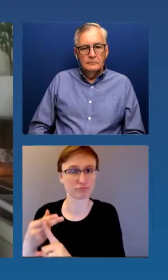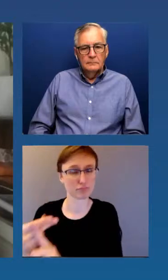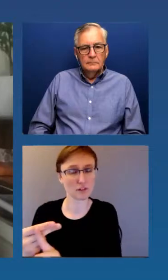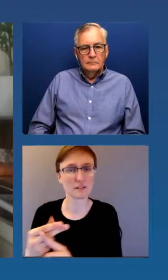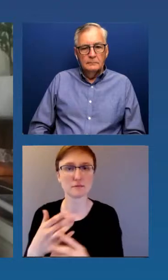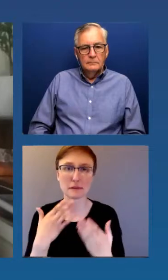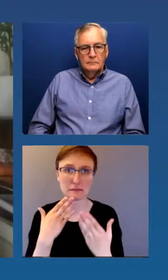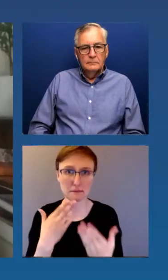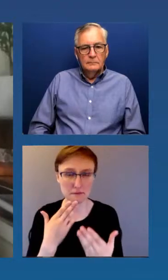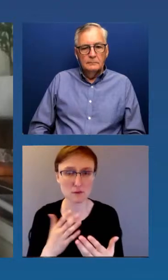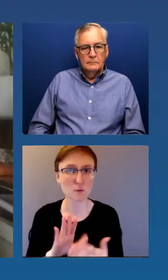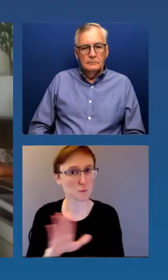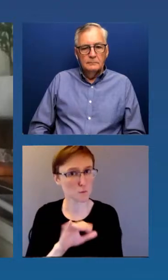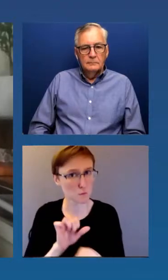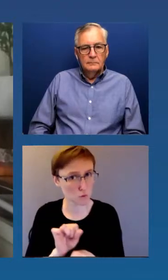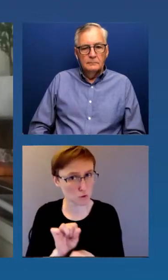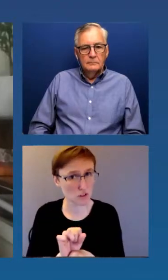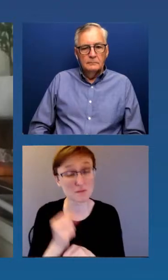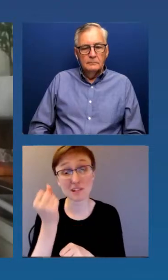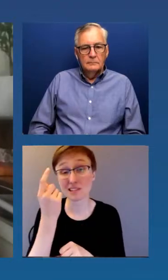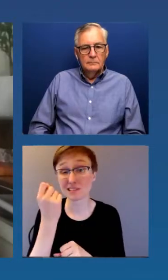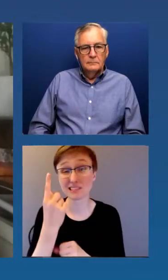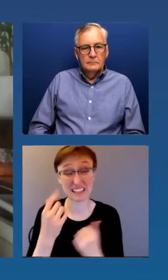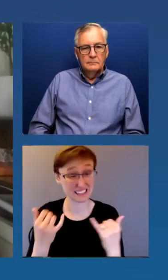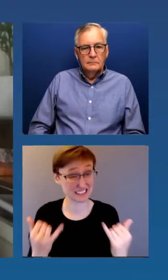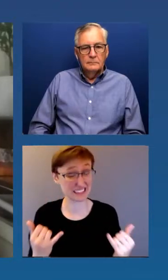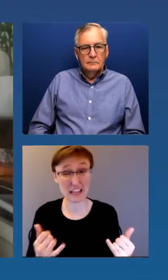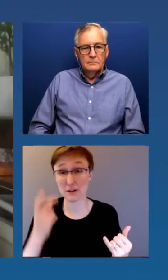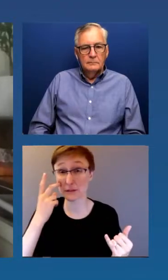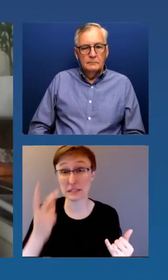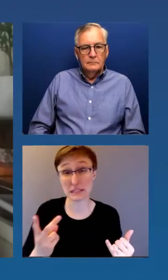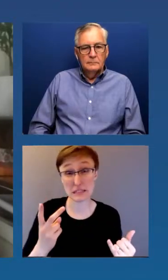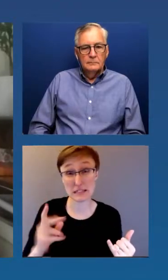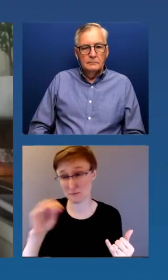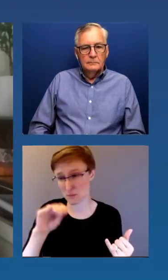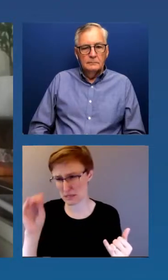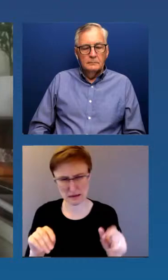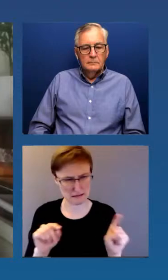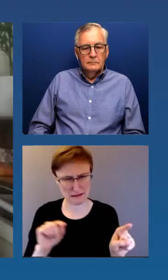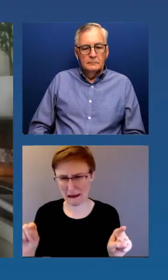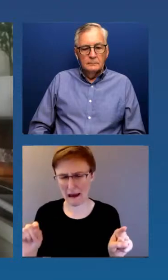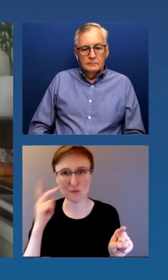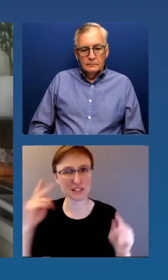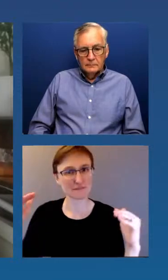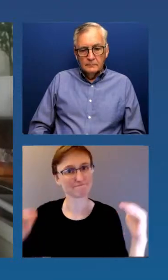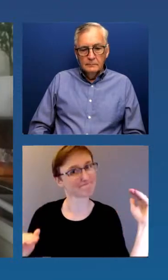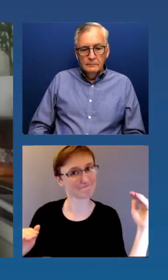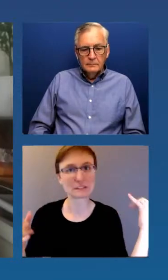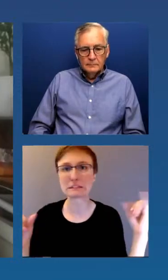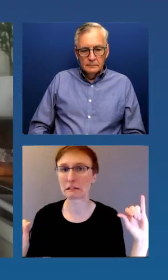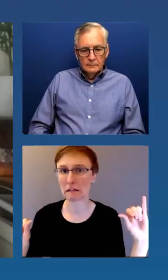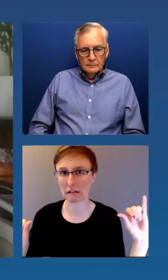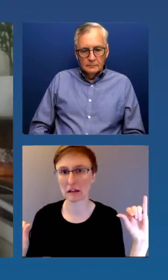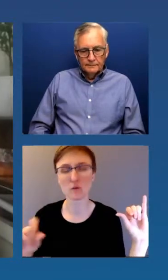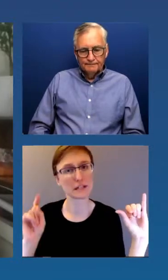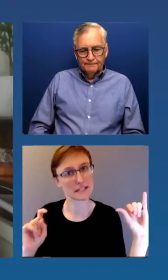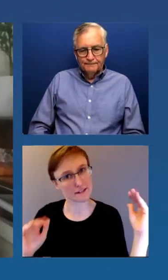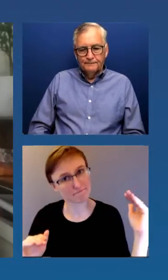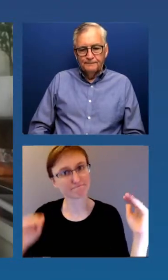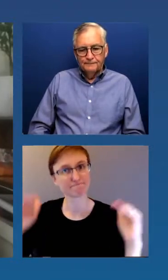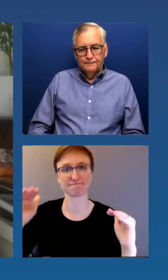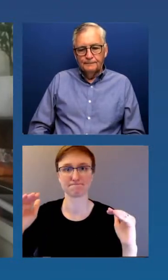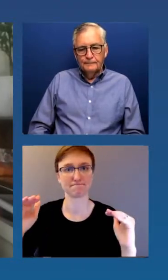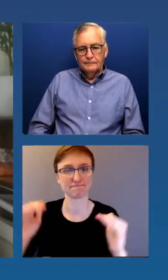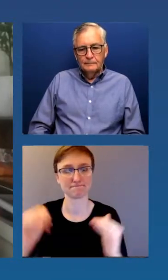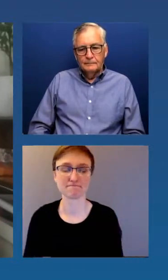difference, but it is clear from the data released today that they have not been enough, and we need to do better to close the current vaccine